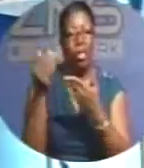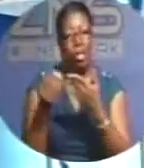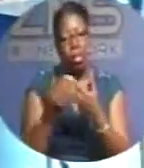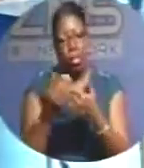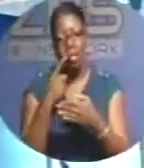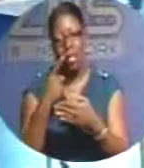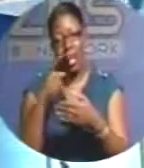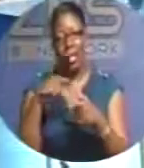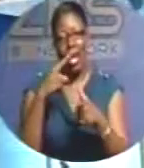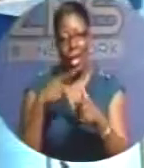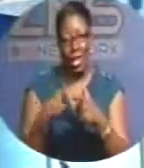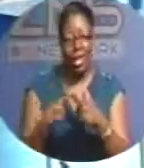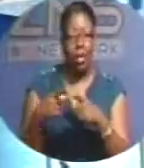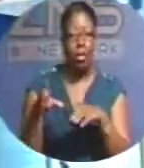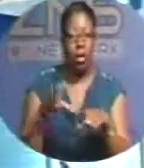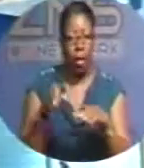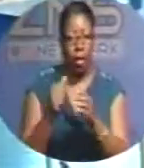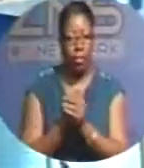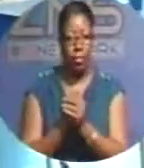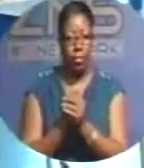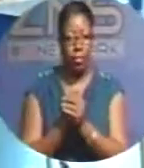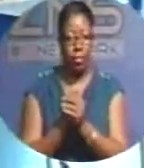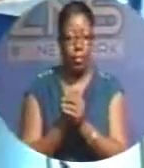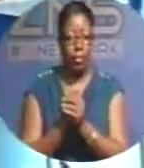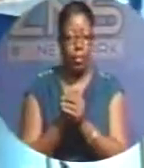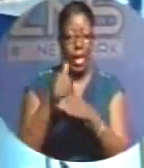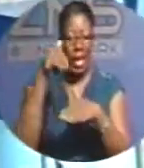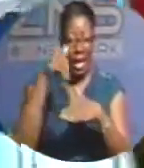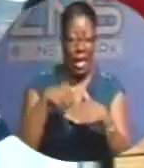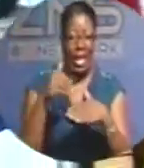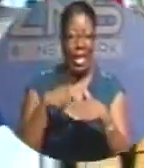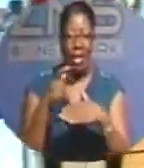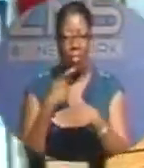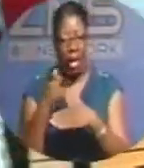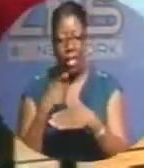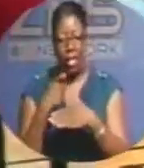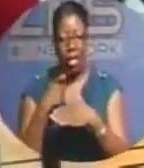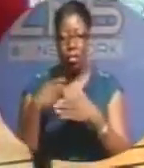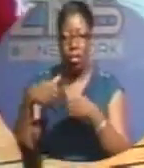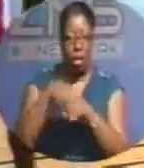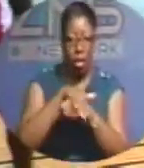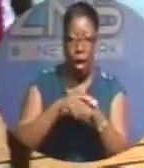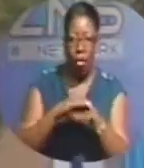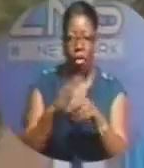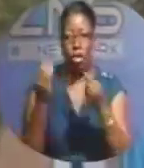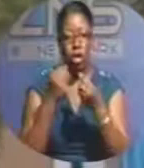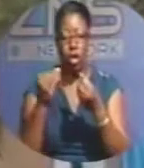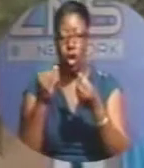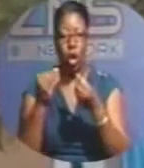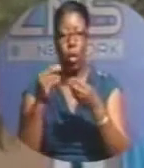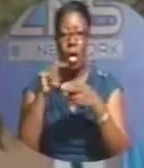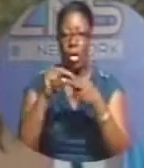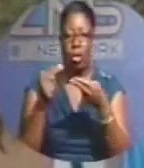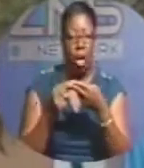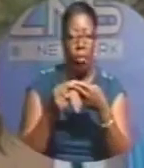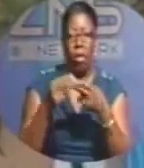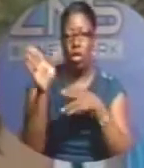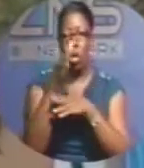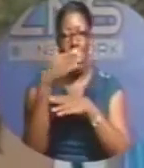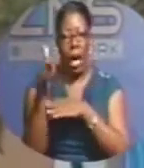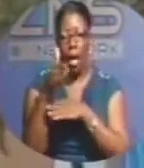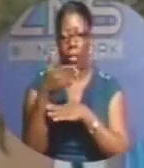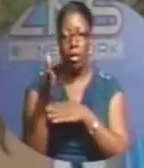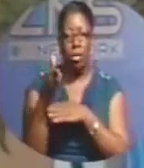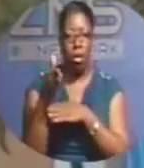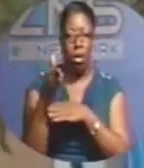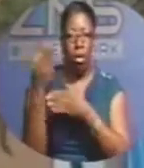said than done. They're in the plastic, haven't been removed as yet. No numbers on them, no Bahamas flags on them as yet, so they're brand new,